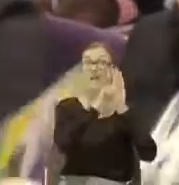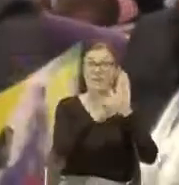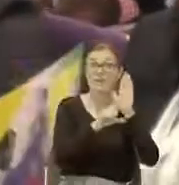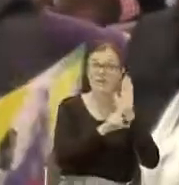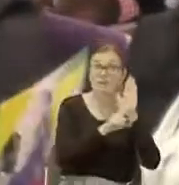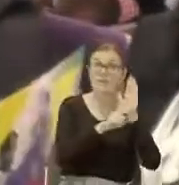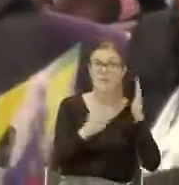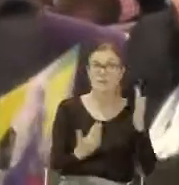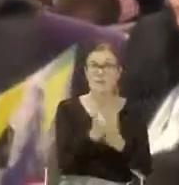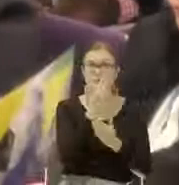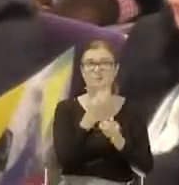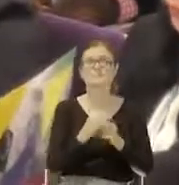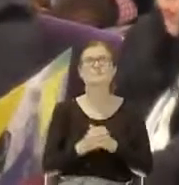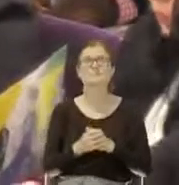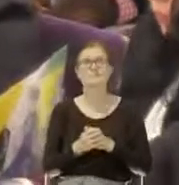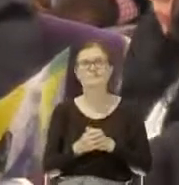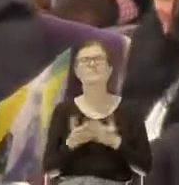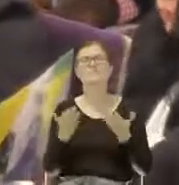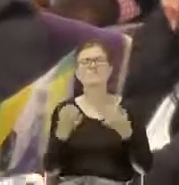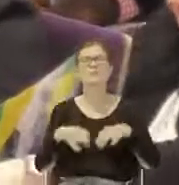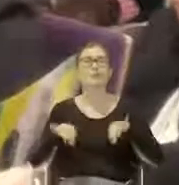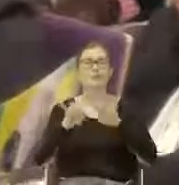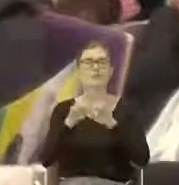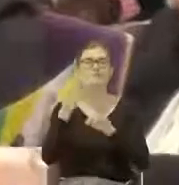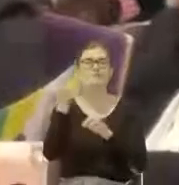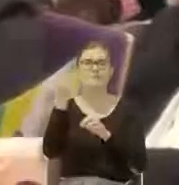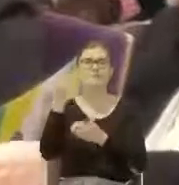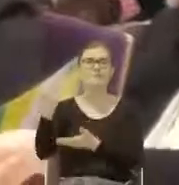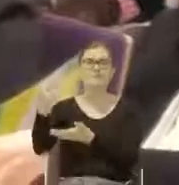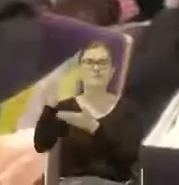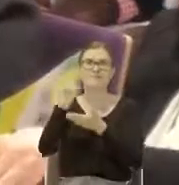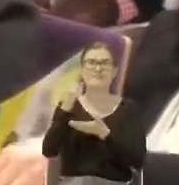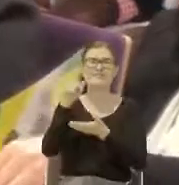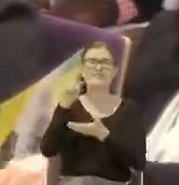the necessary funding, and we believe that this